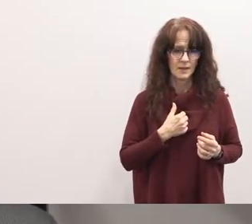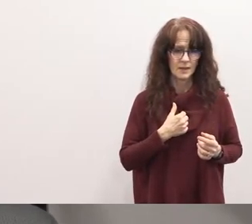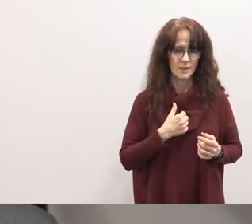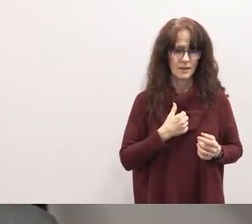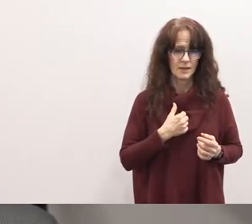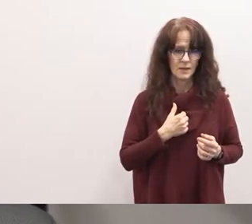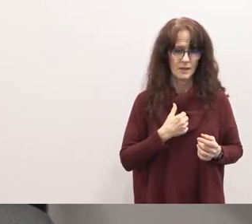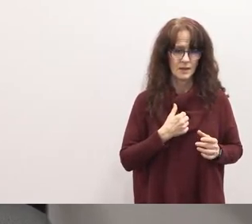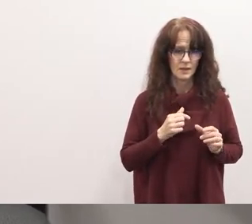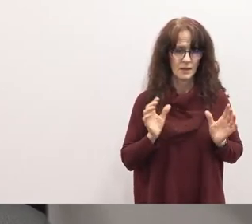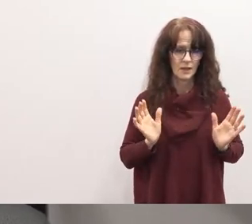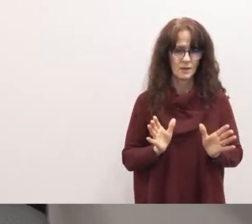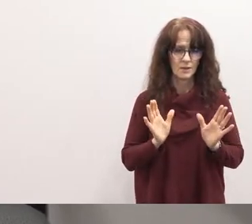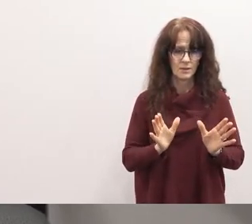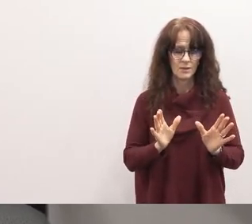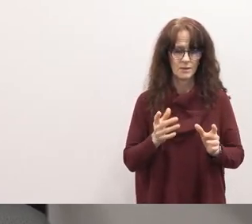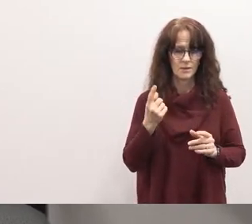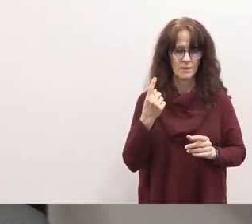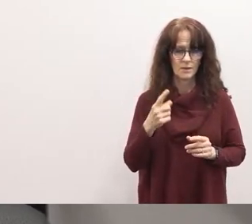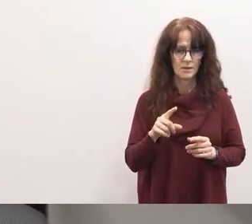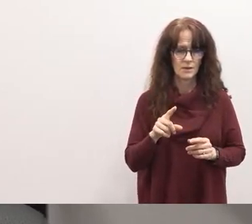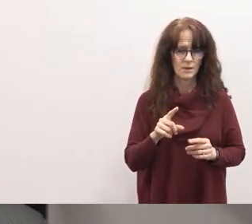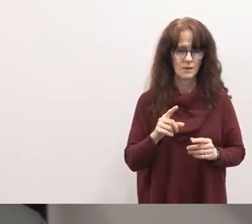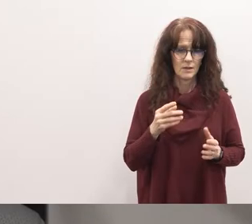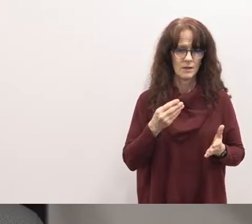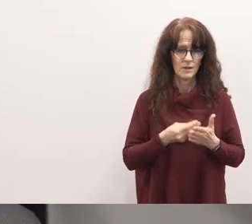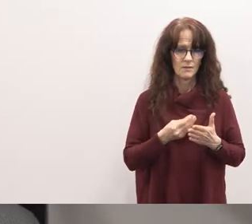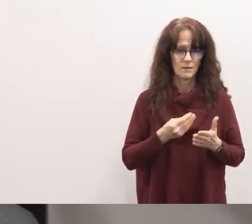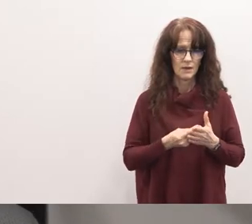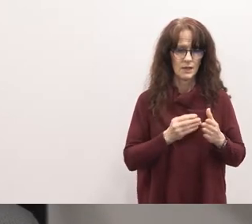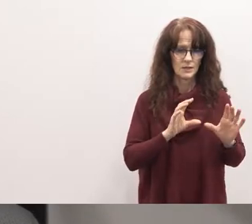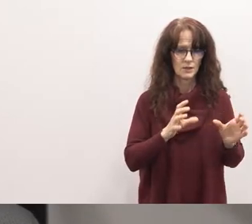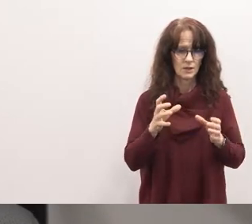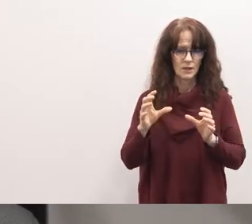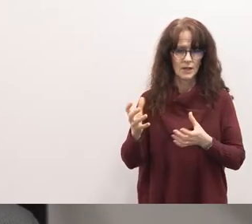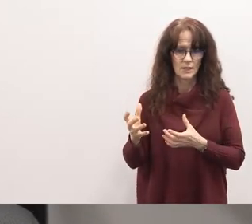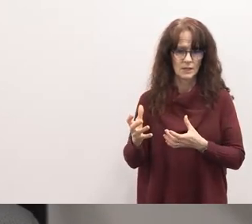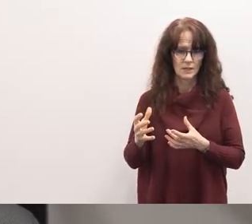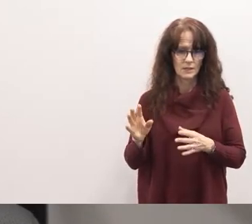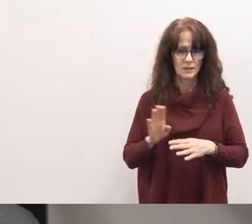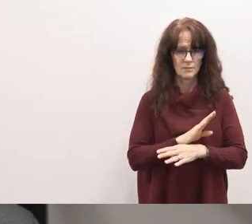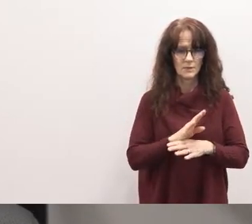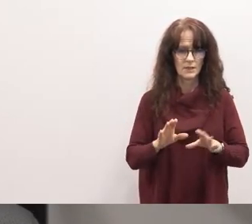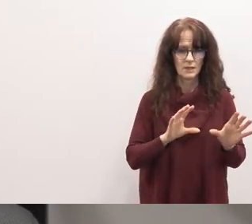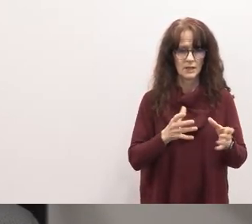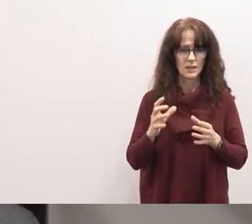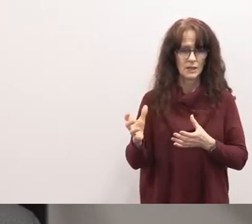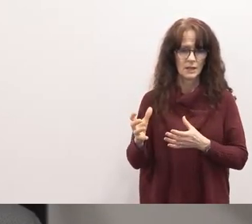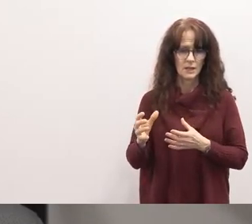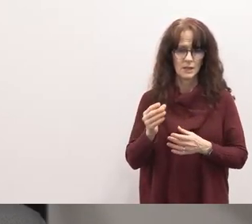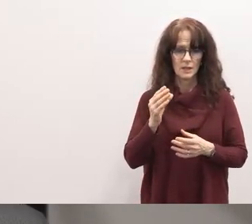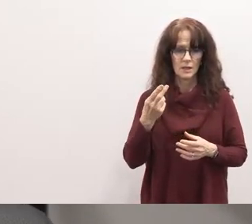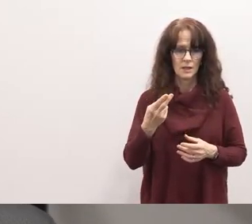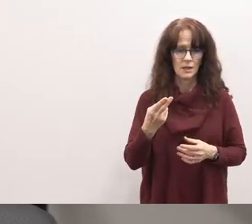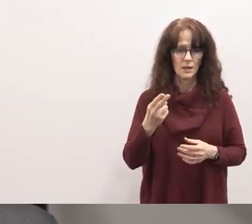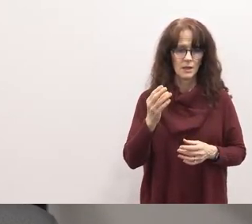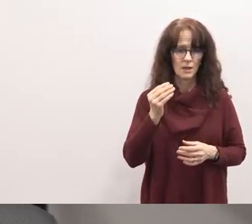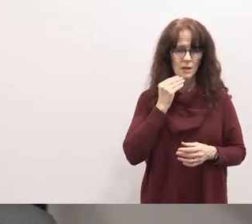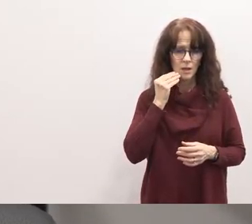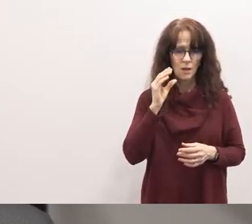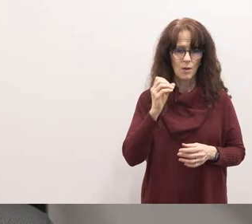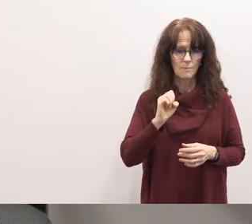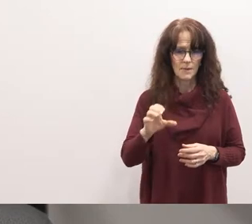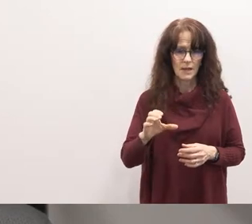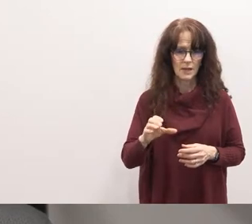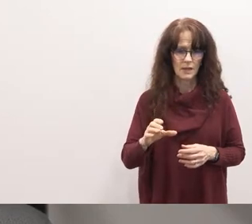I pushed forward for financial classes, business classes, and home economics classes due